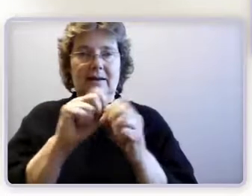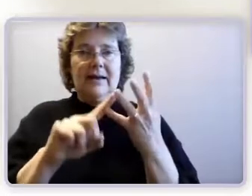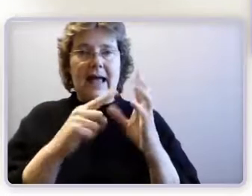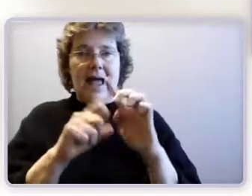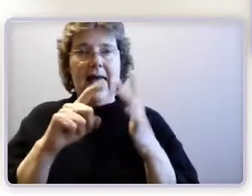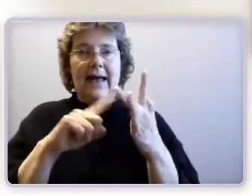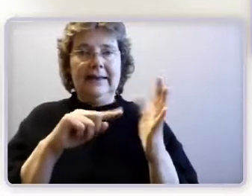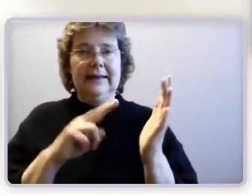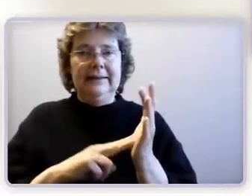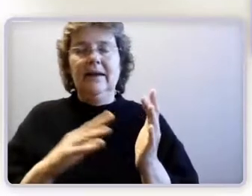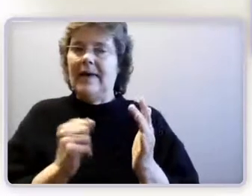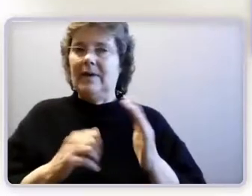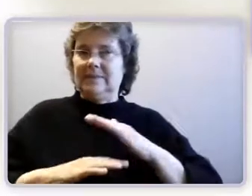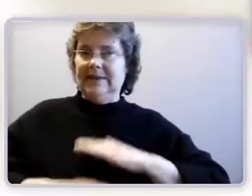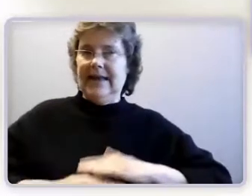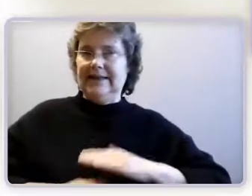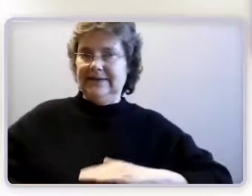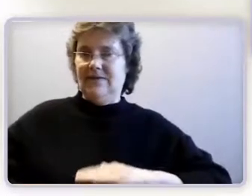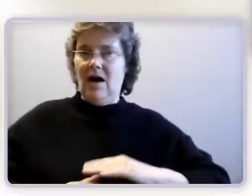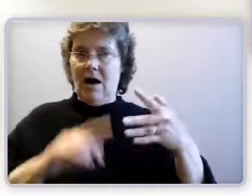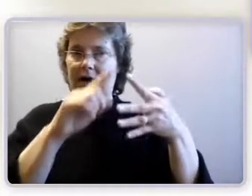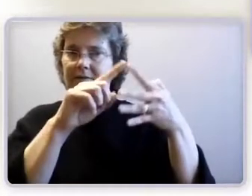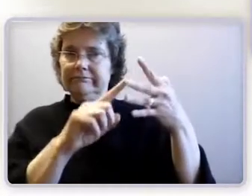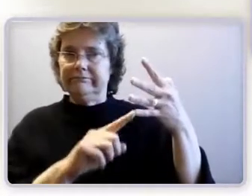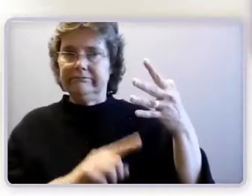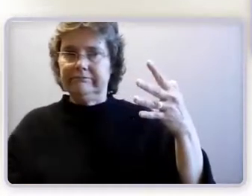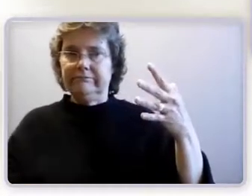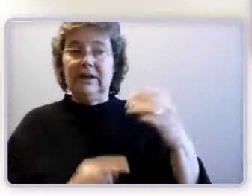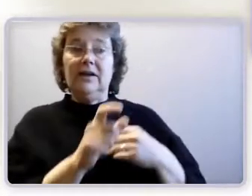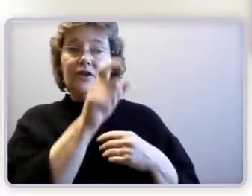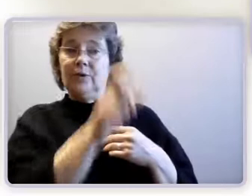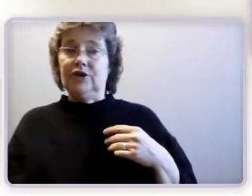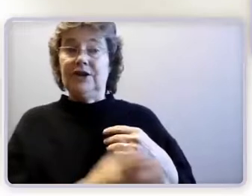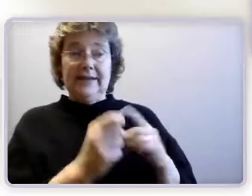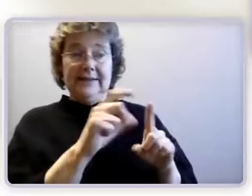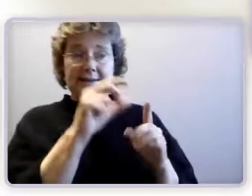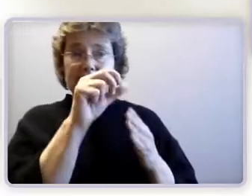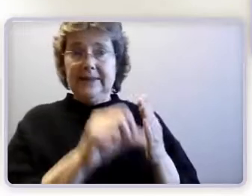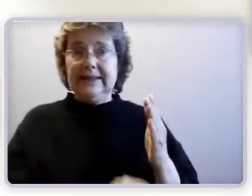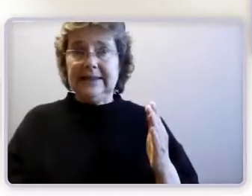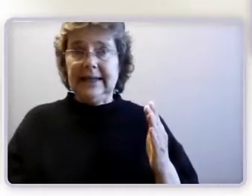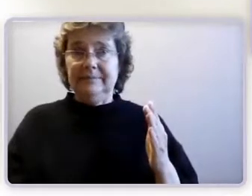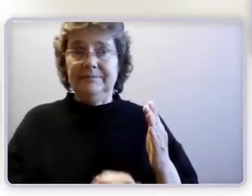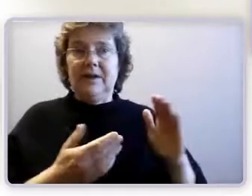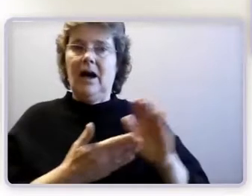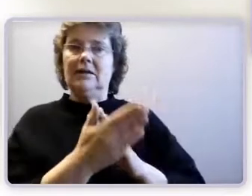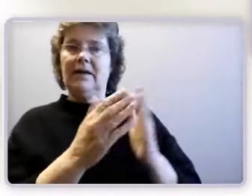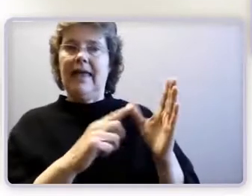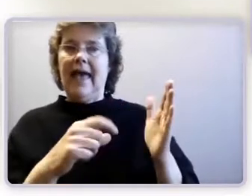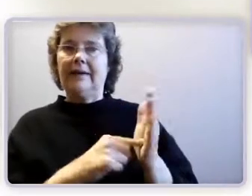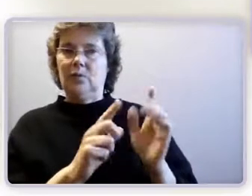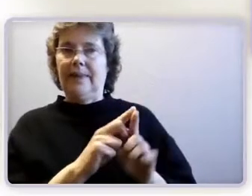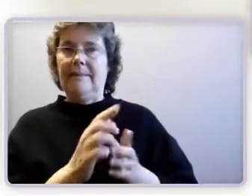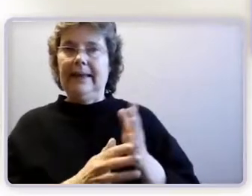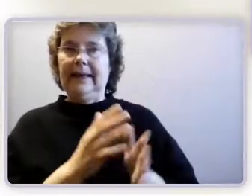these criteria. So first of all, the person has to have a disability in the meaning of the act, and that disability